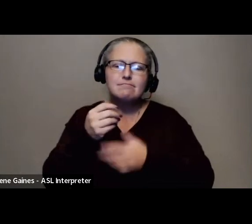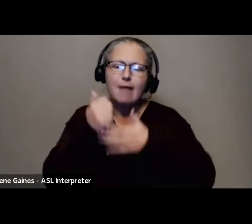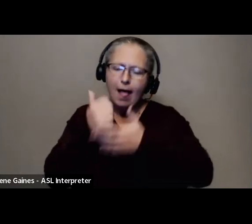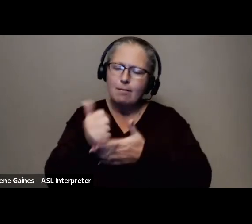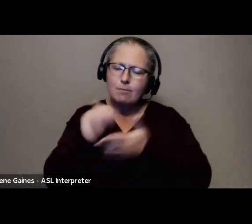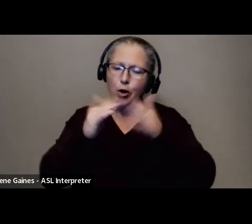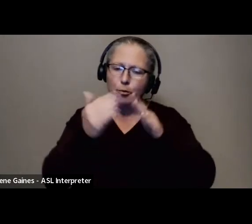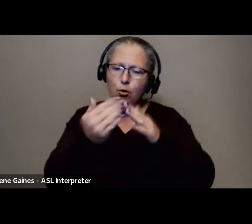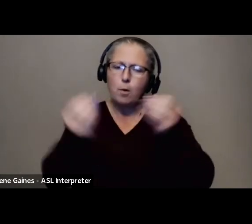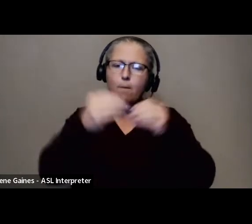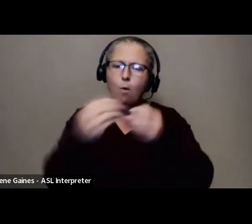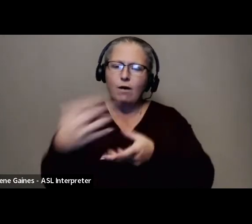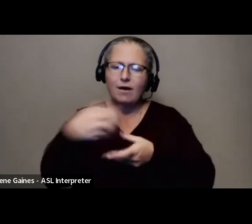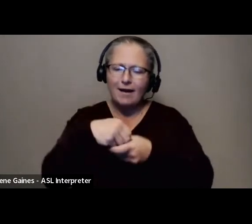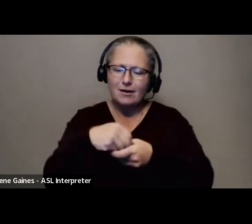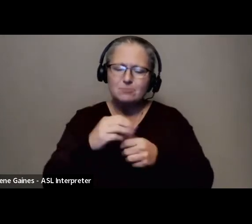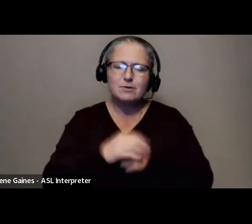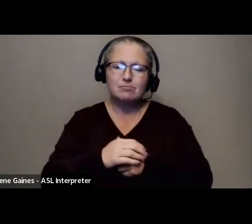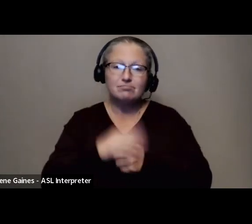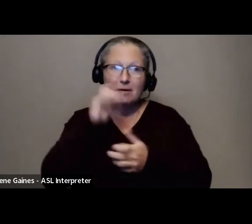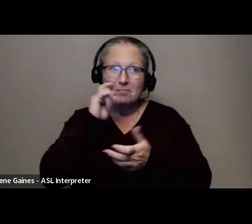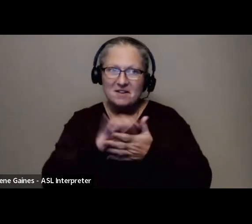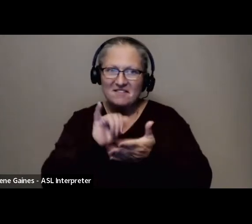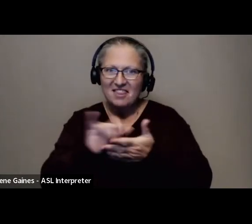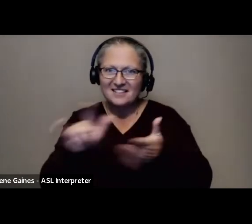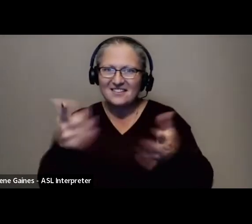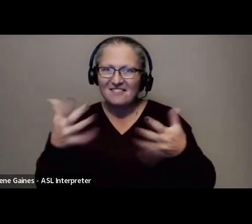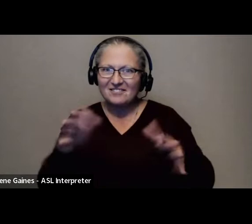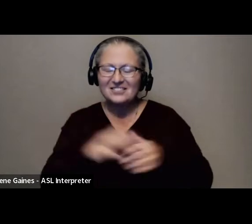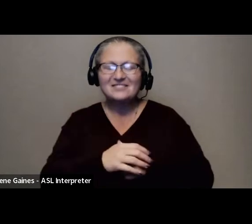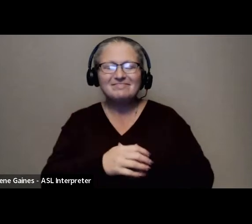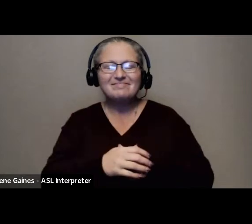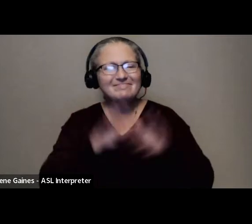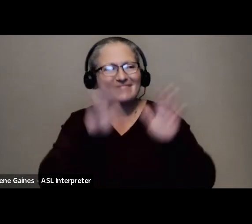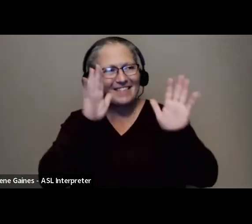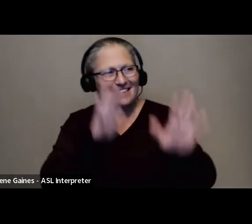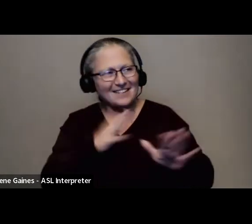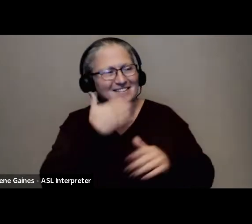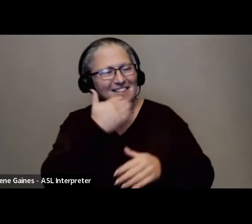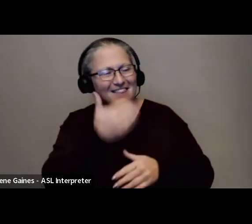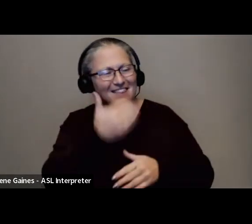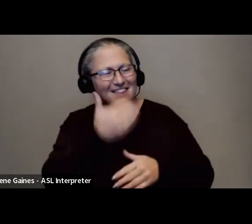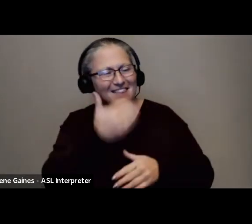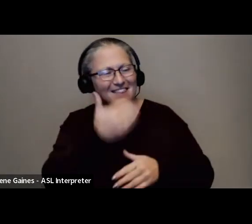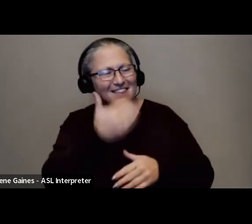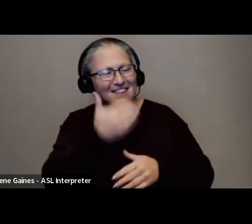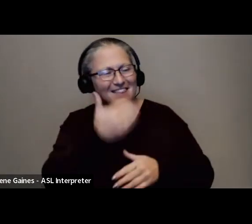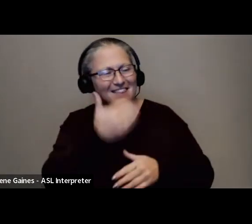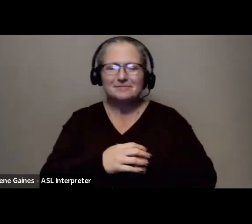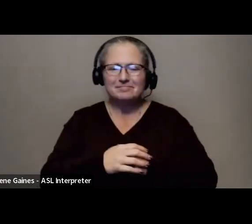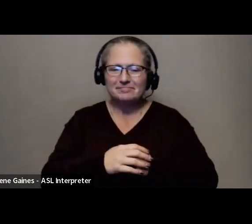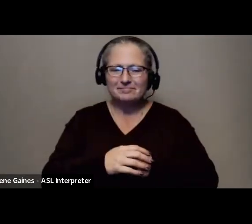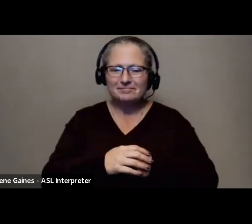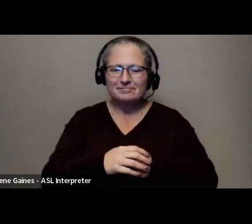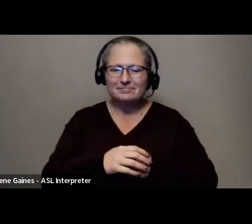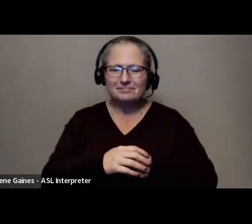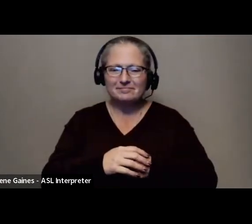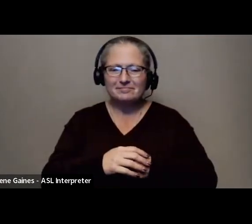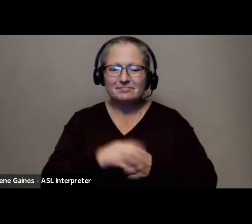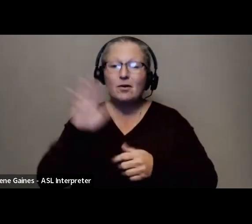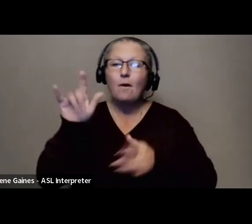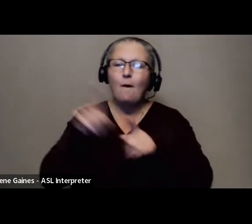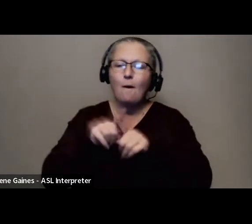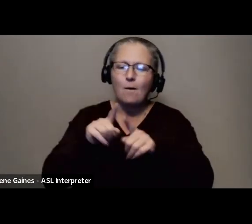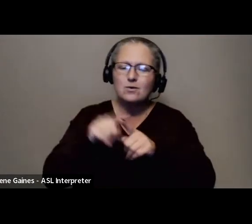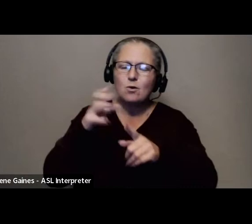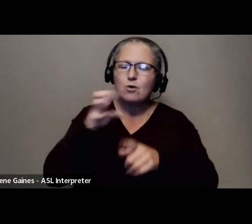engagement. And I believe that's it. Thank you. Oh, excellent. Very nice. Oh, go ahead. We also